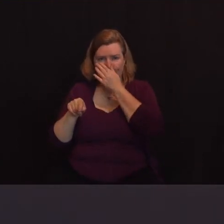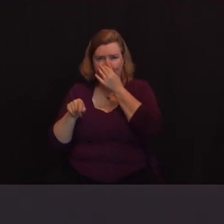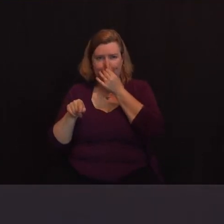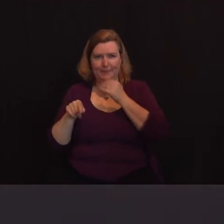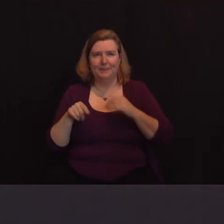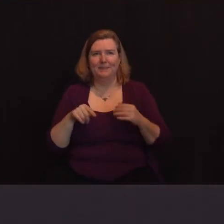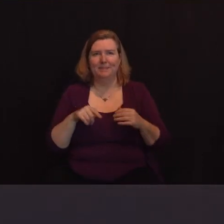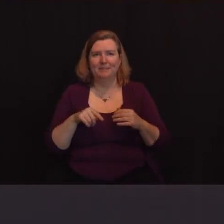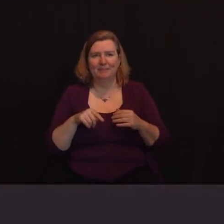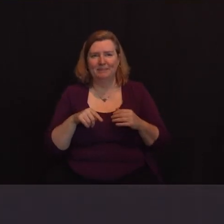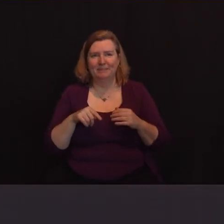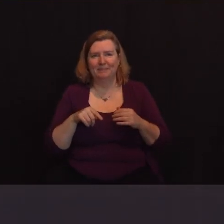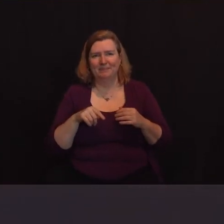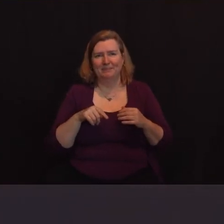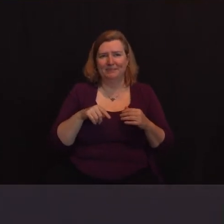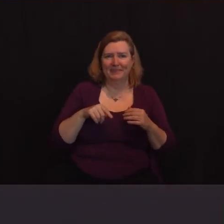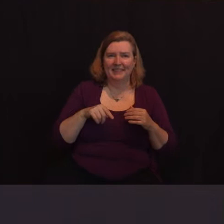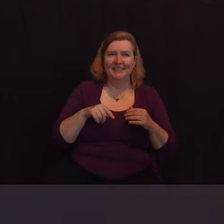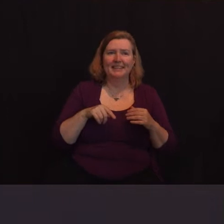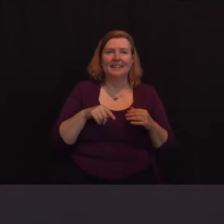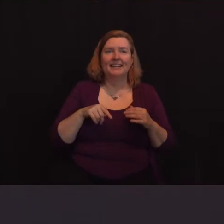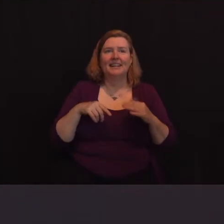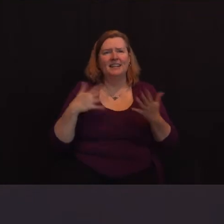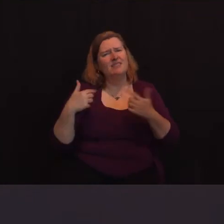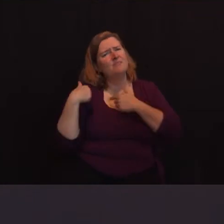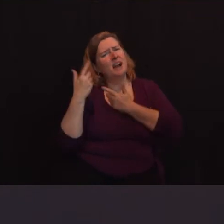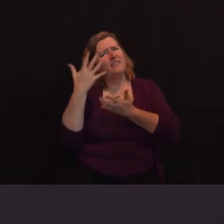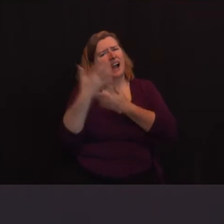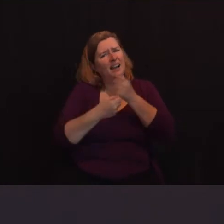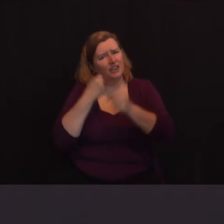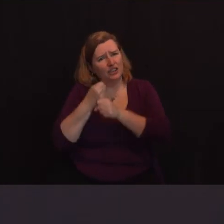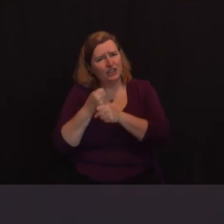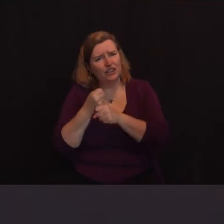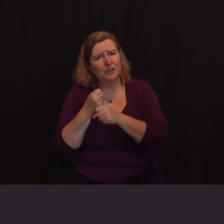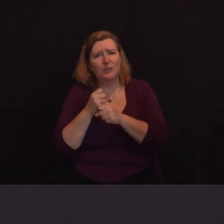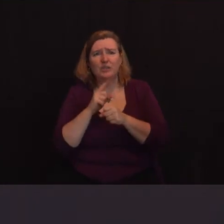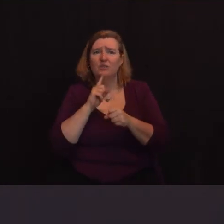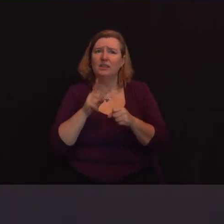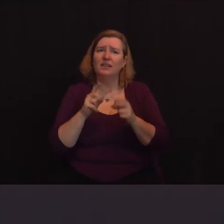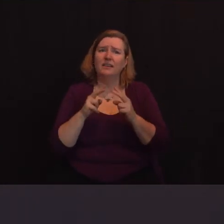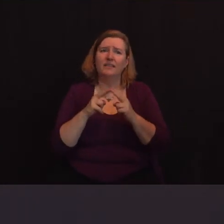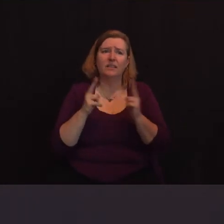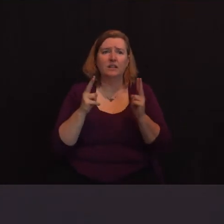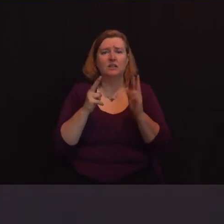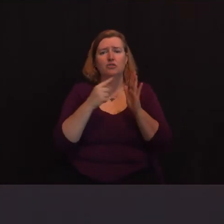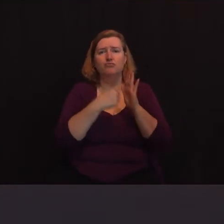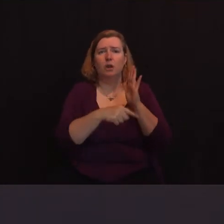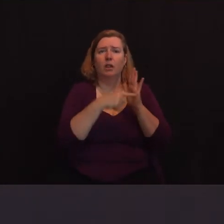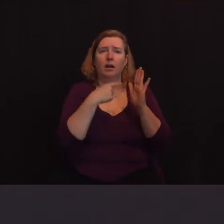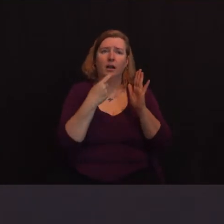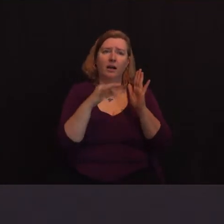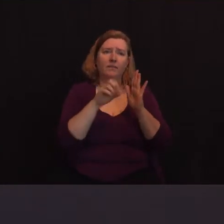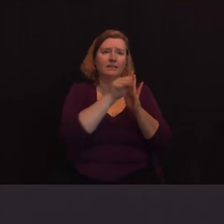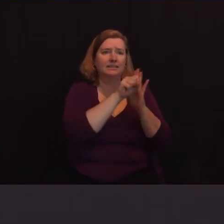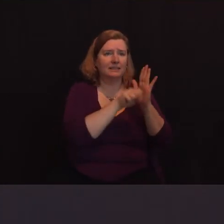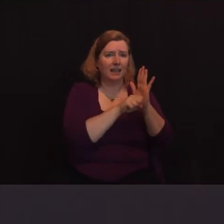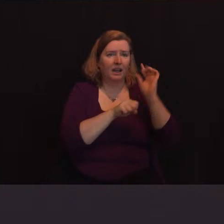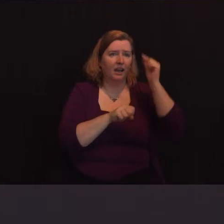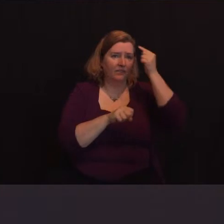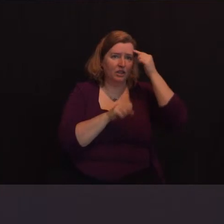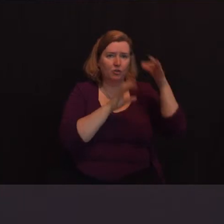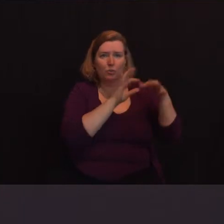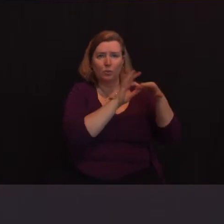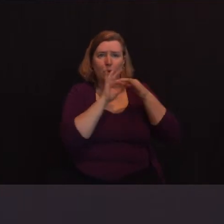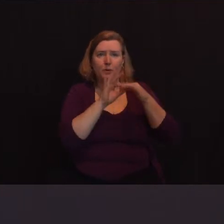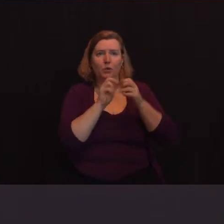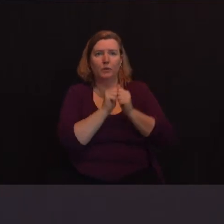I don't know, the past 5 years, I was critical of the nature of the relationship between the state government and Atlantic City